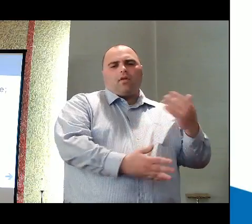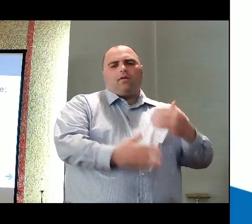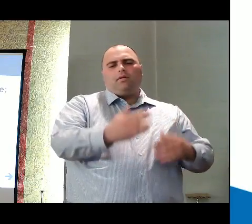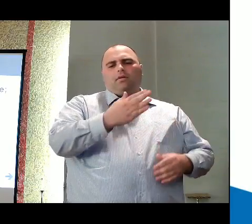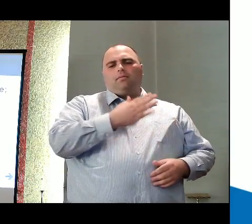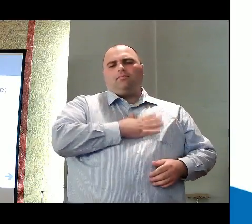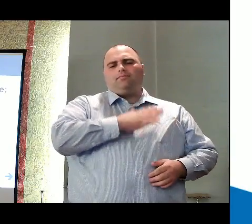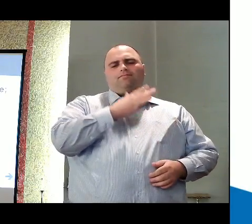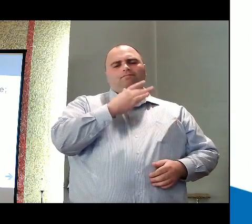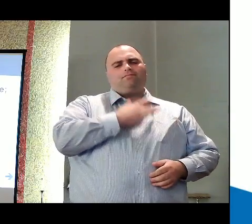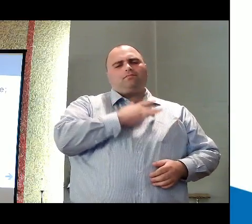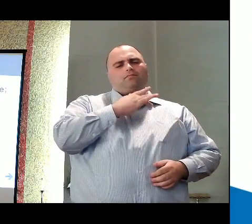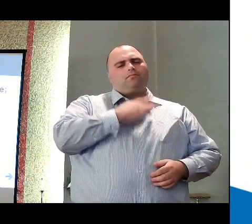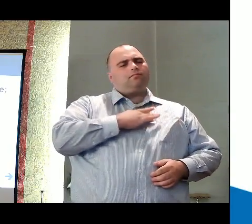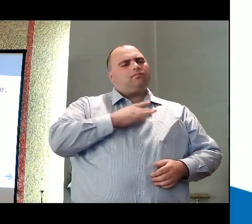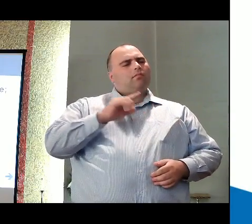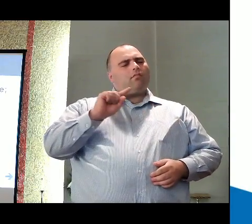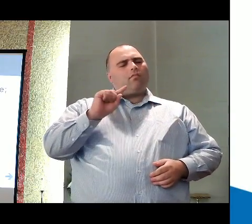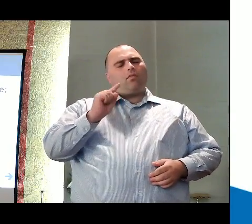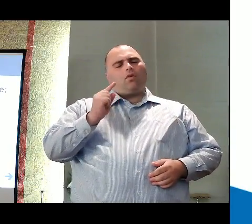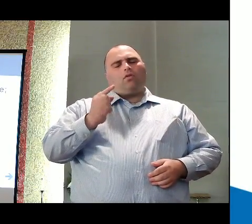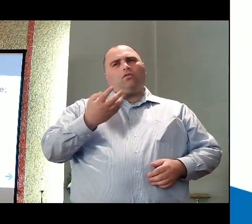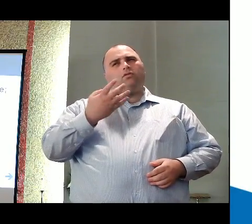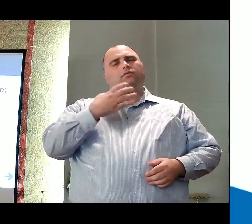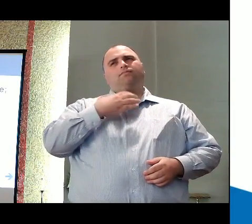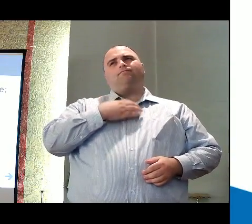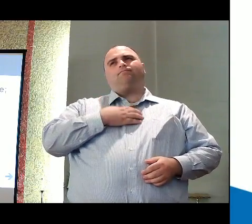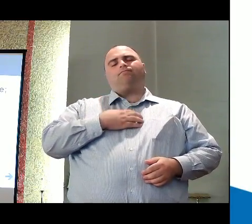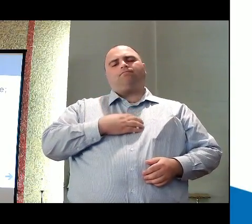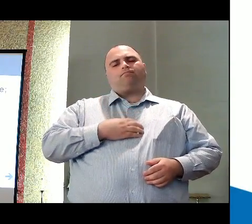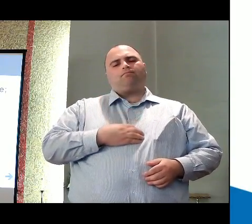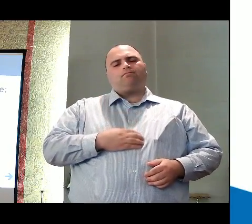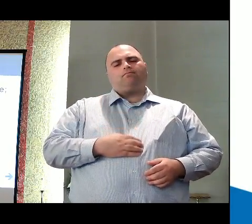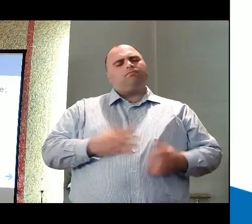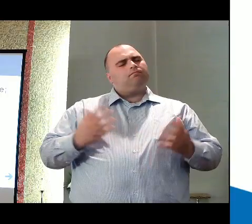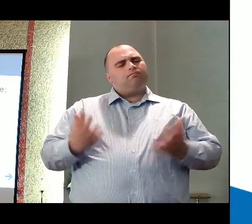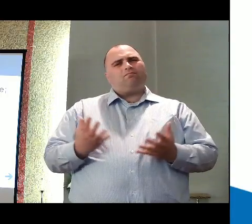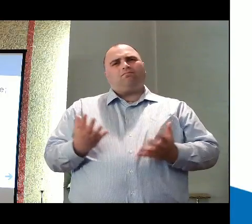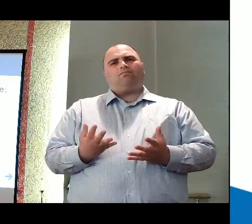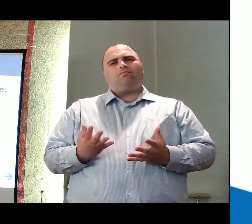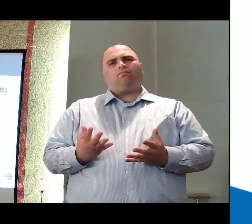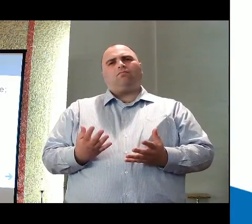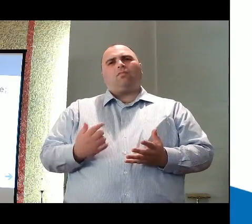fire my heart's one desire